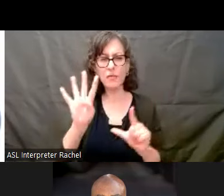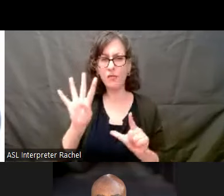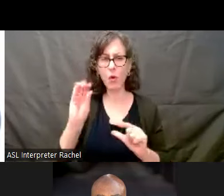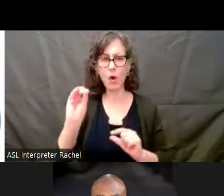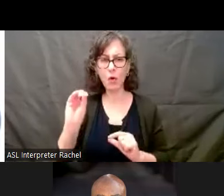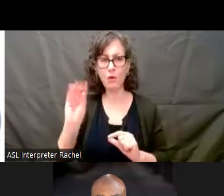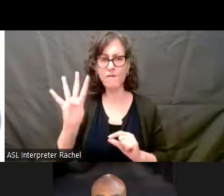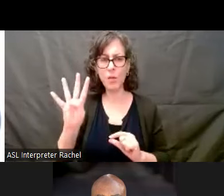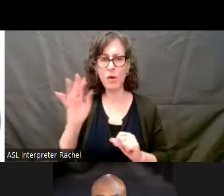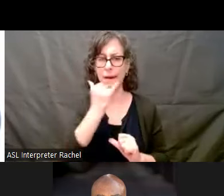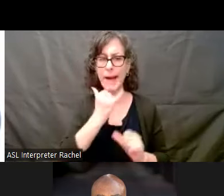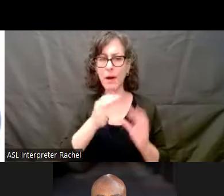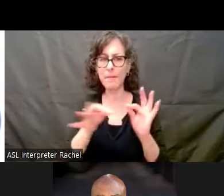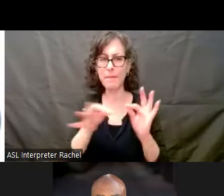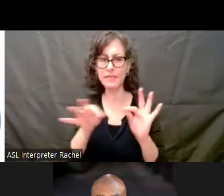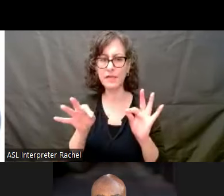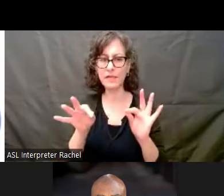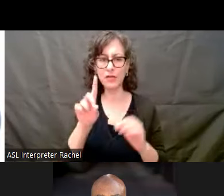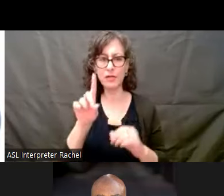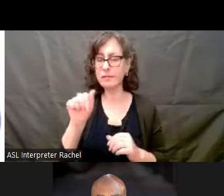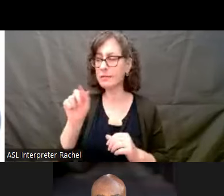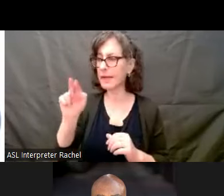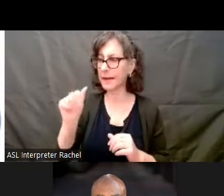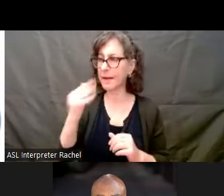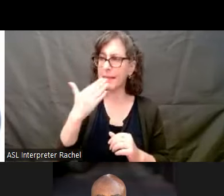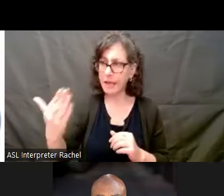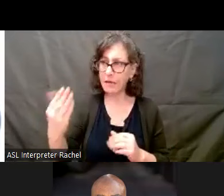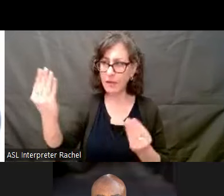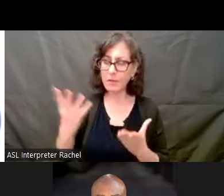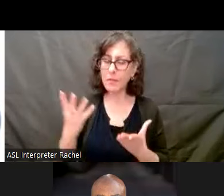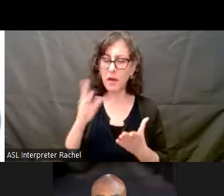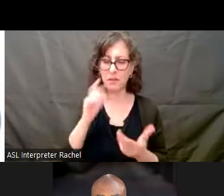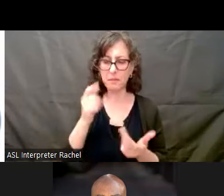error message. Okay, thank you for letting me know that. Let me try some.